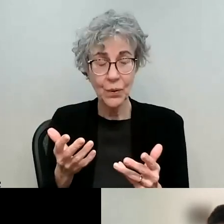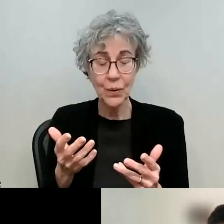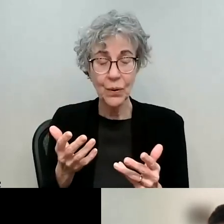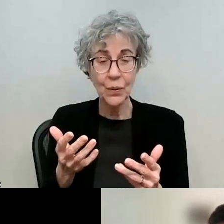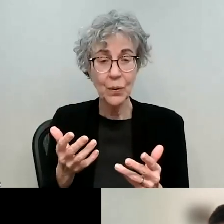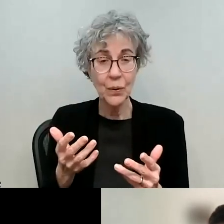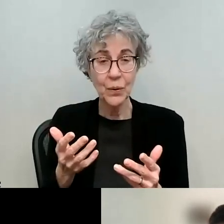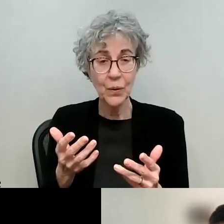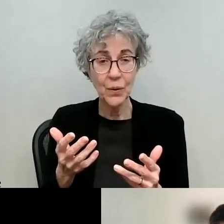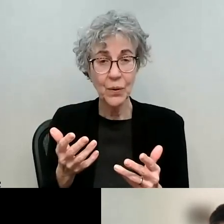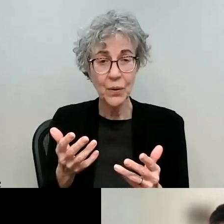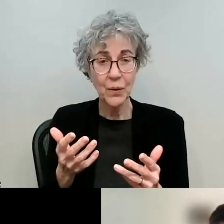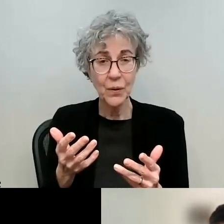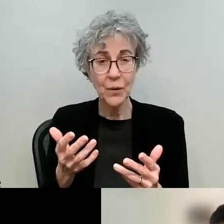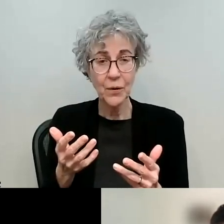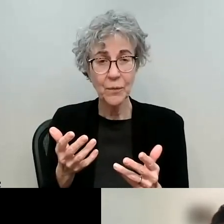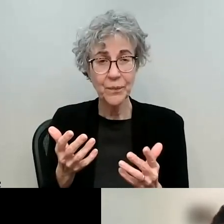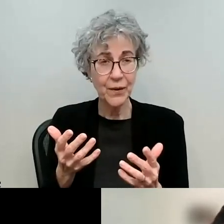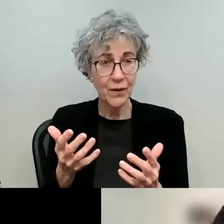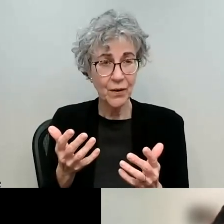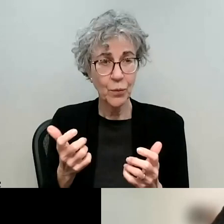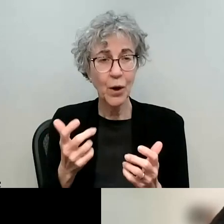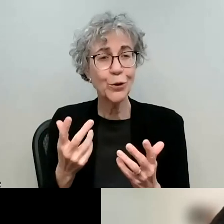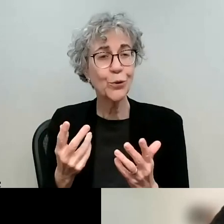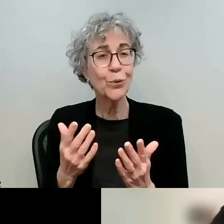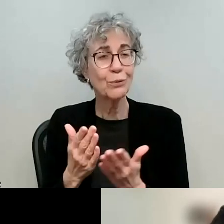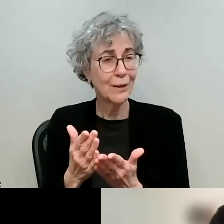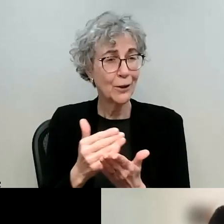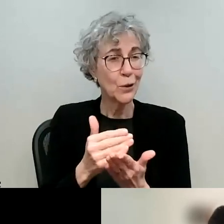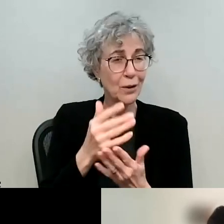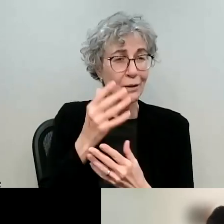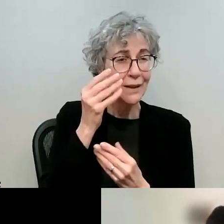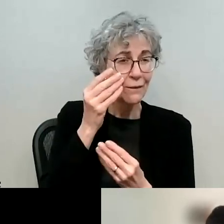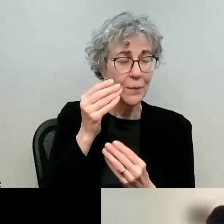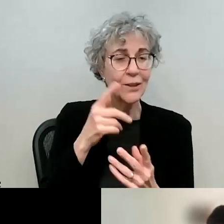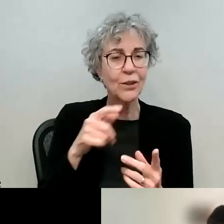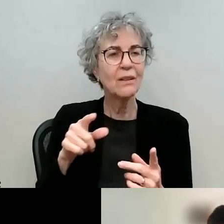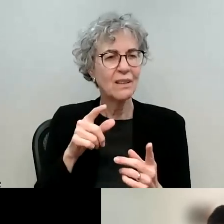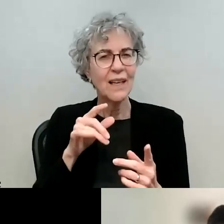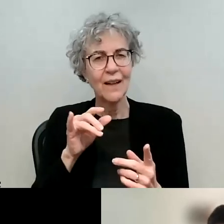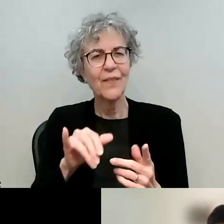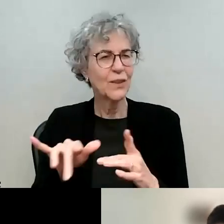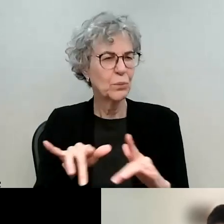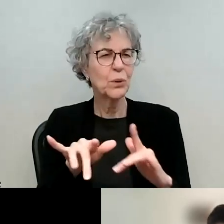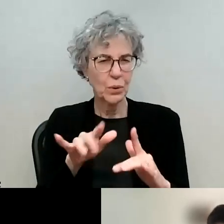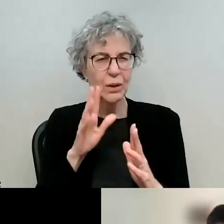to take in that information later, this will be available later as a recording.